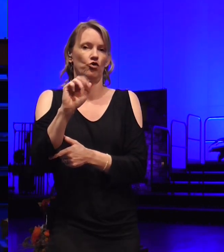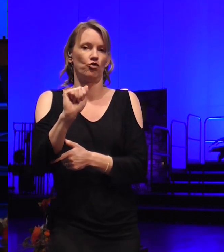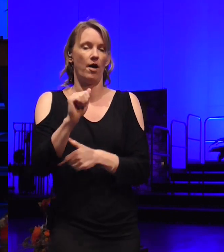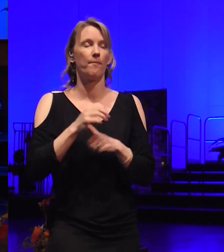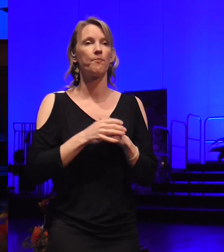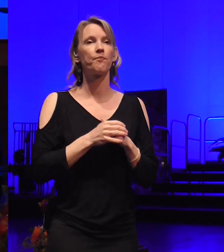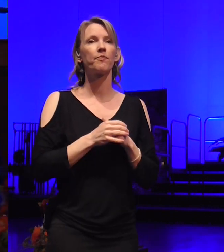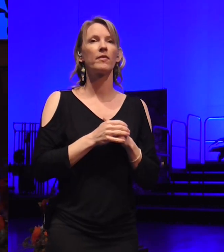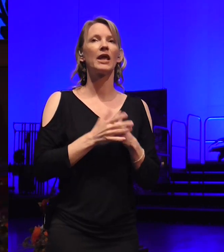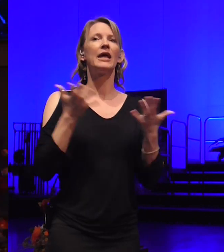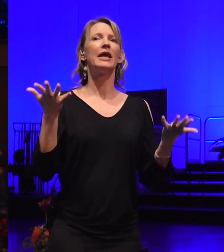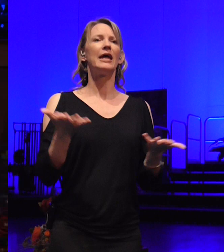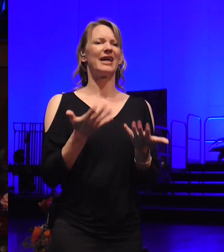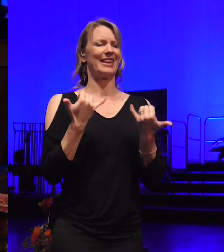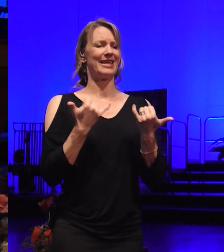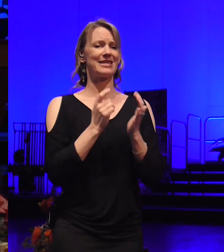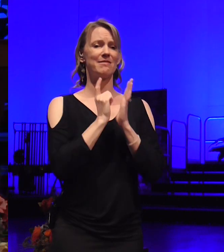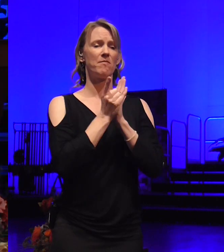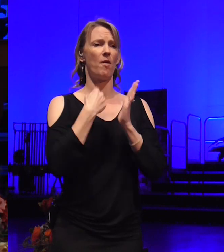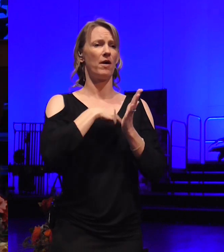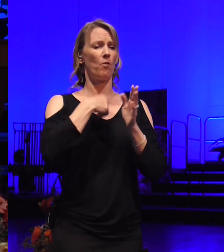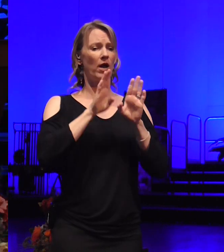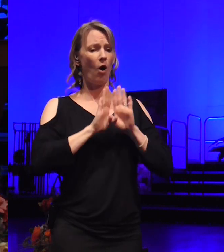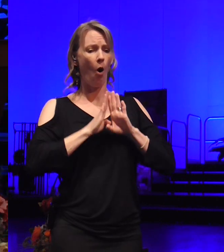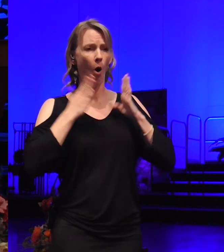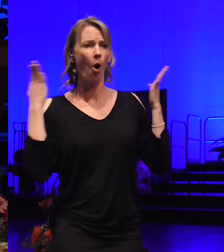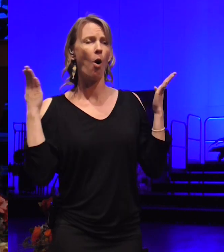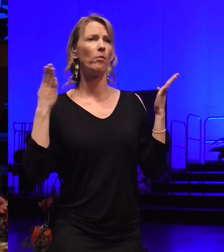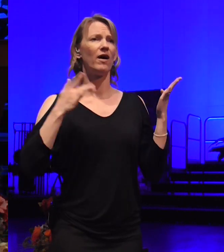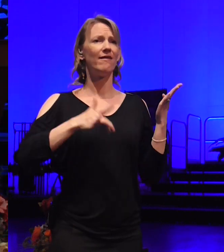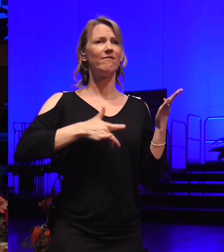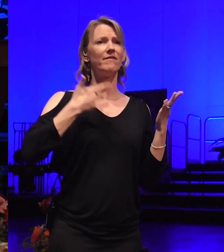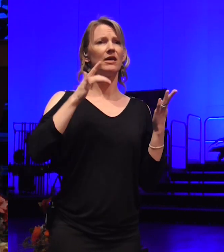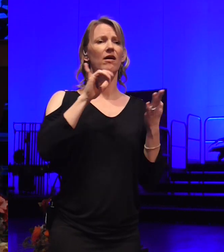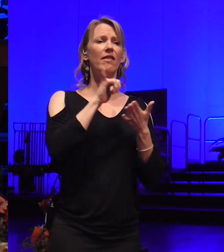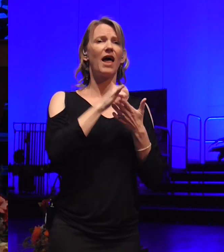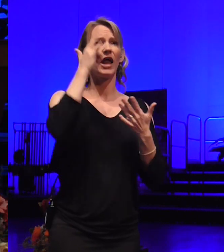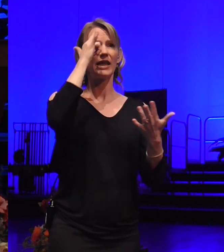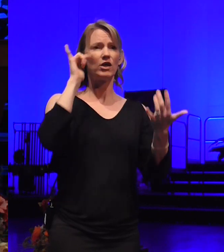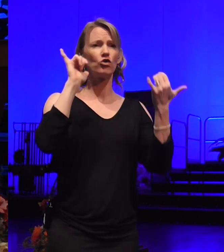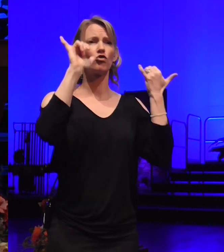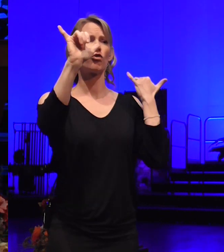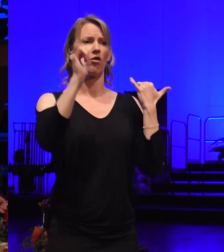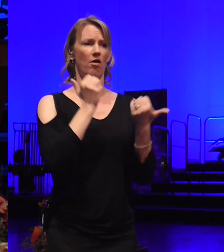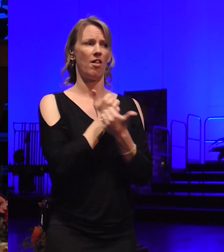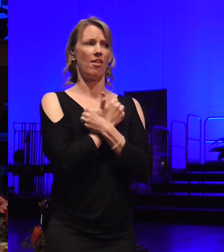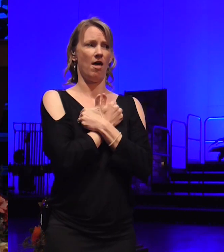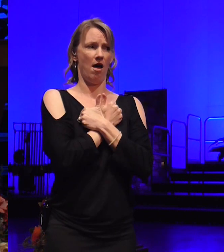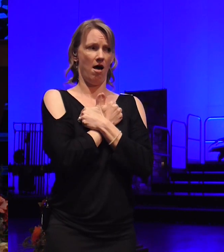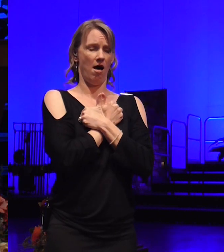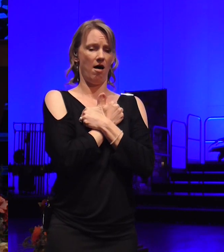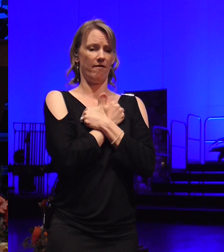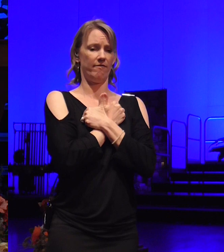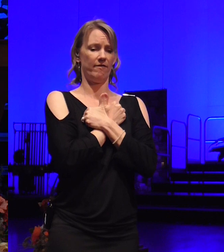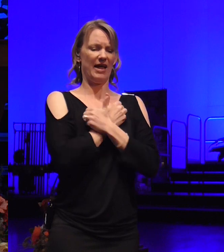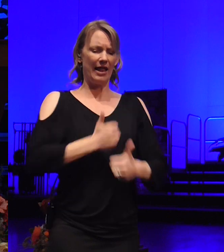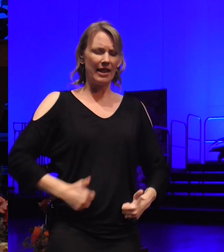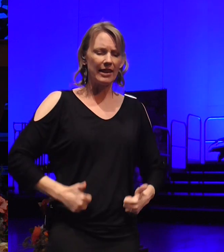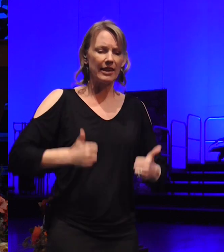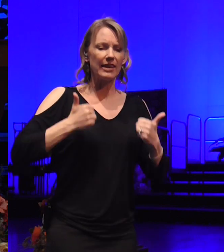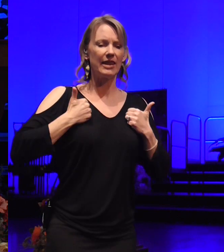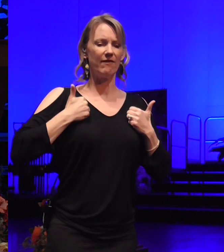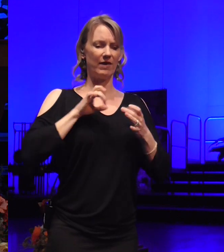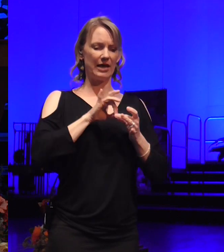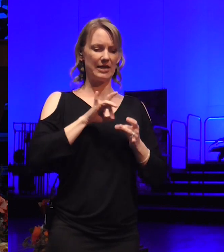We open right here in this moment, feeling that eternal love that is the